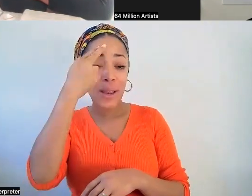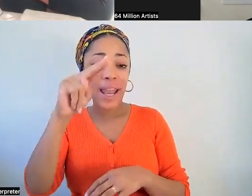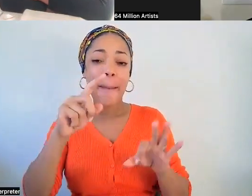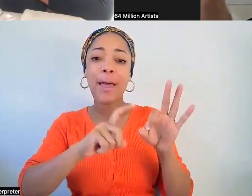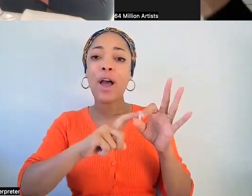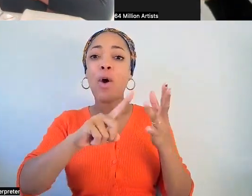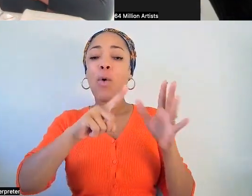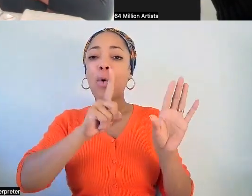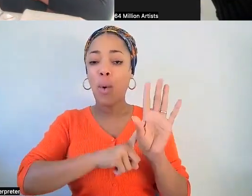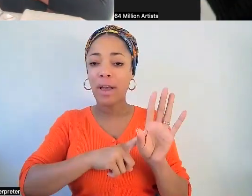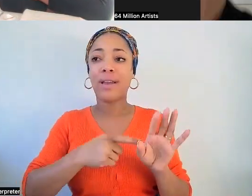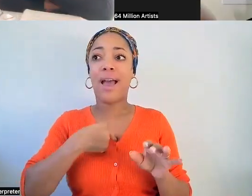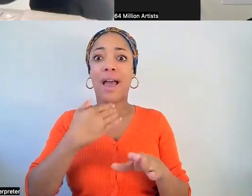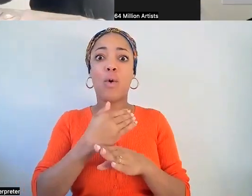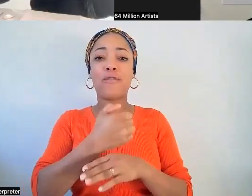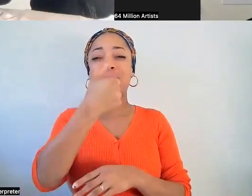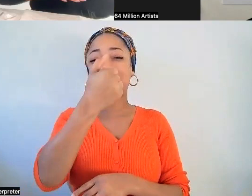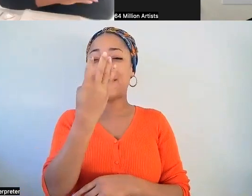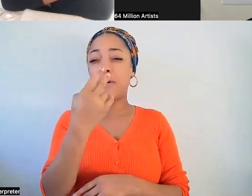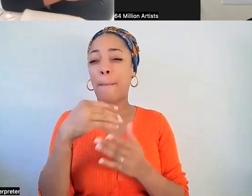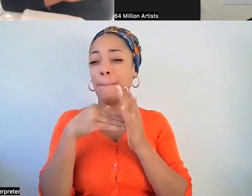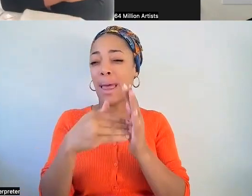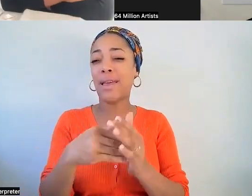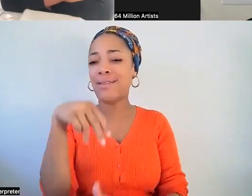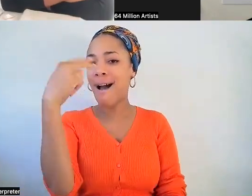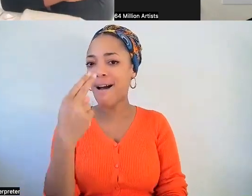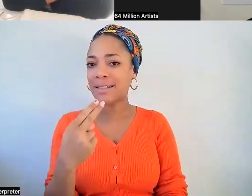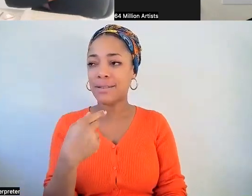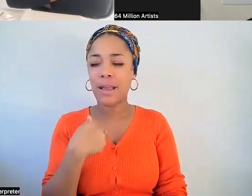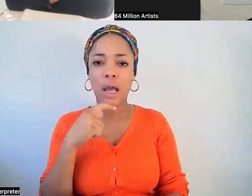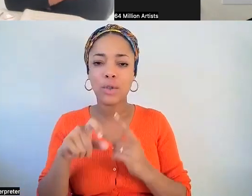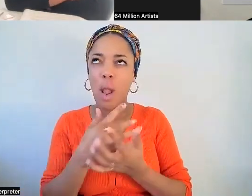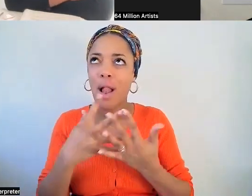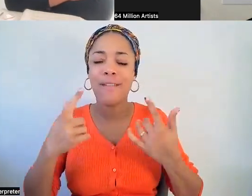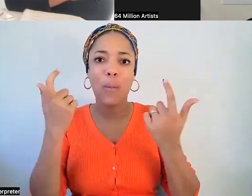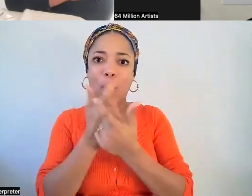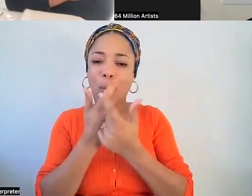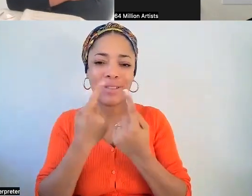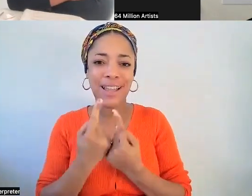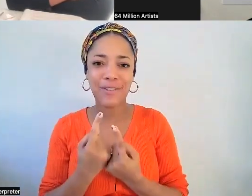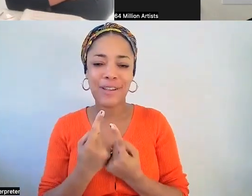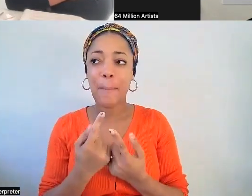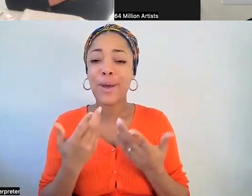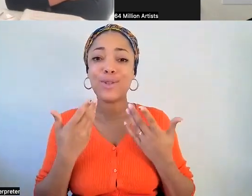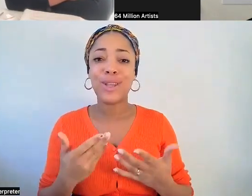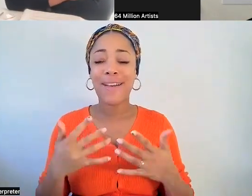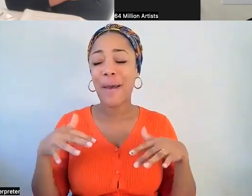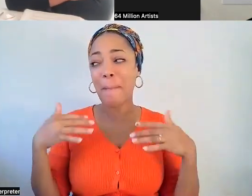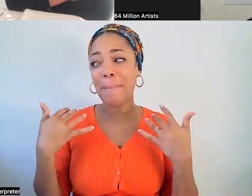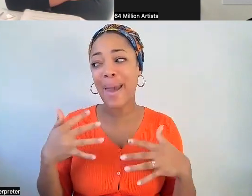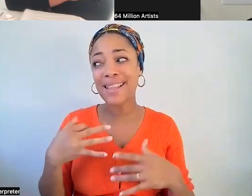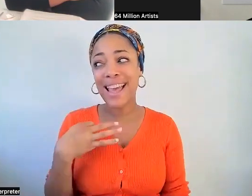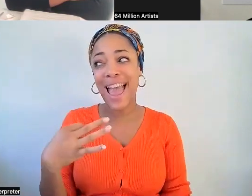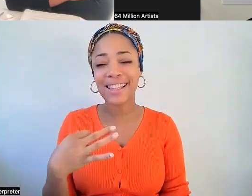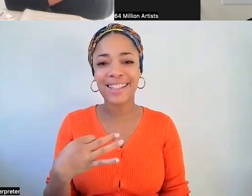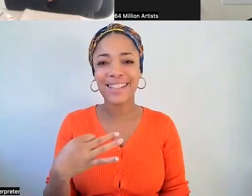Million Artists. I do a lot of fun stuff, but today I am super fortunate to be joined by an amazing guest.